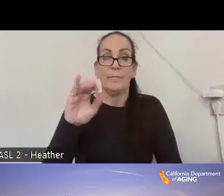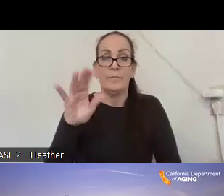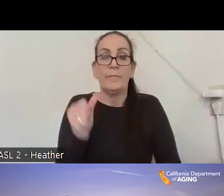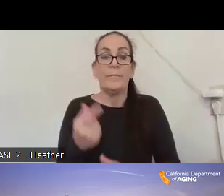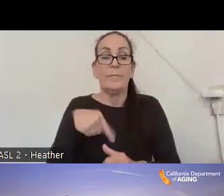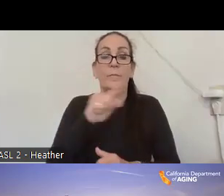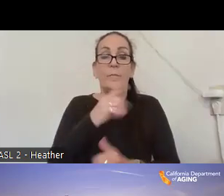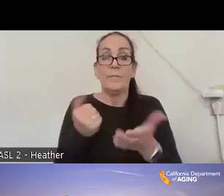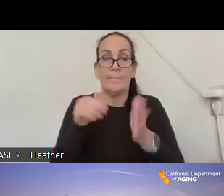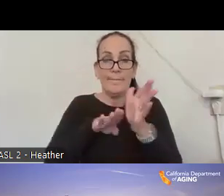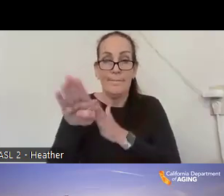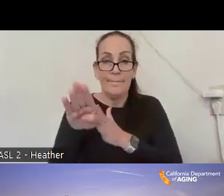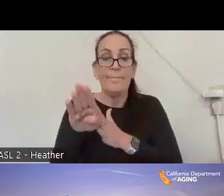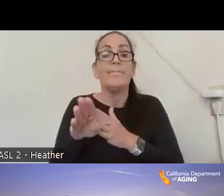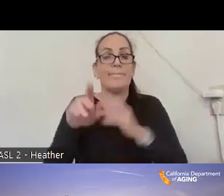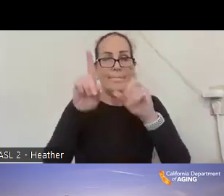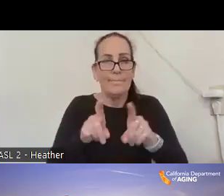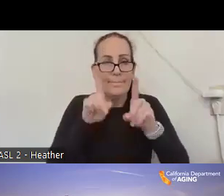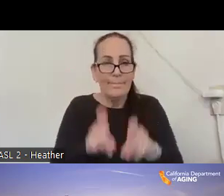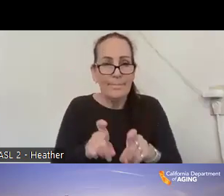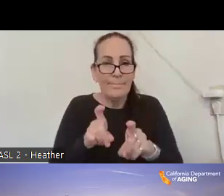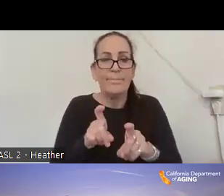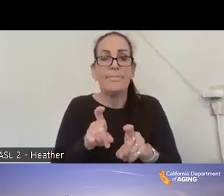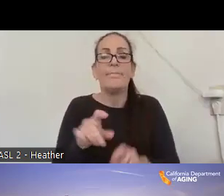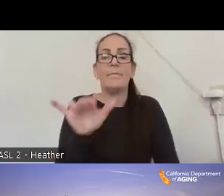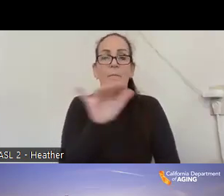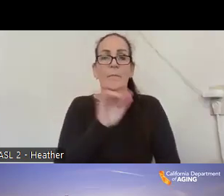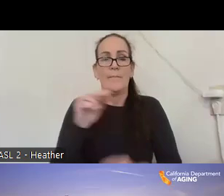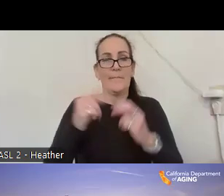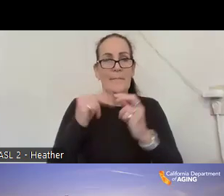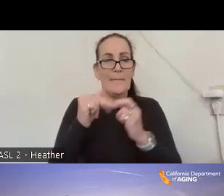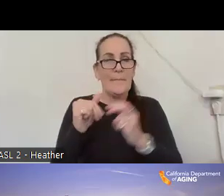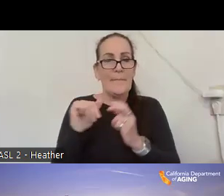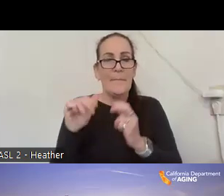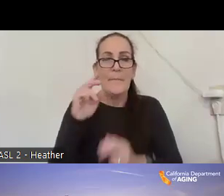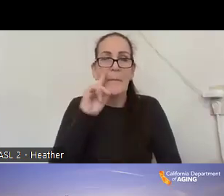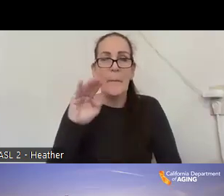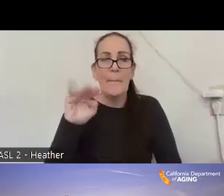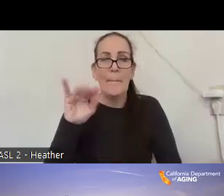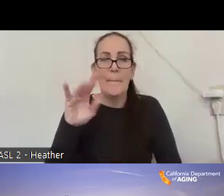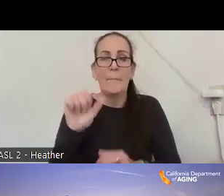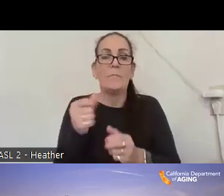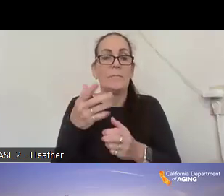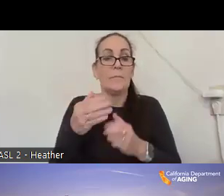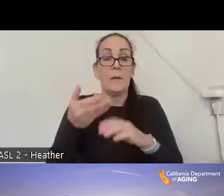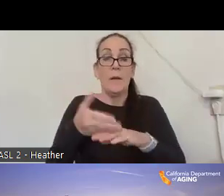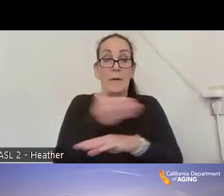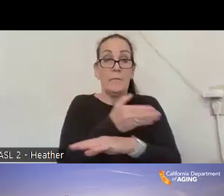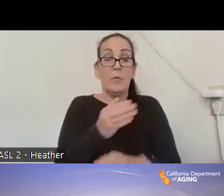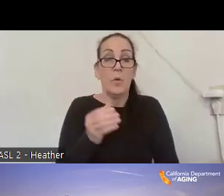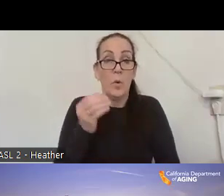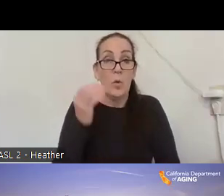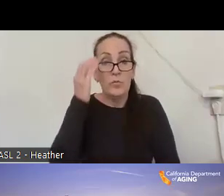develop, test, and/or scale models to improve awareness, navigation, and